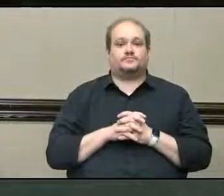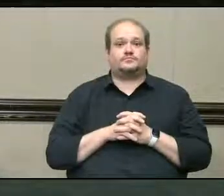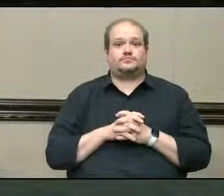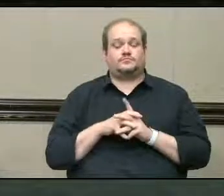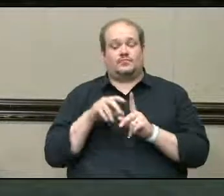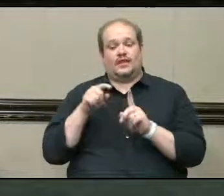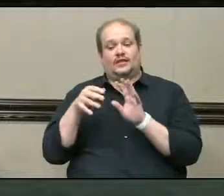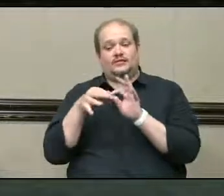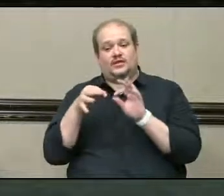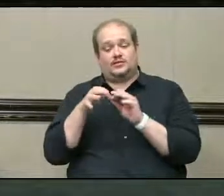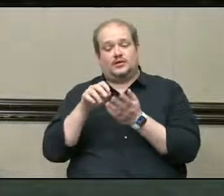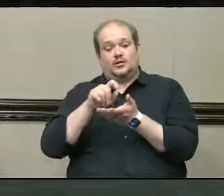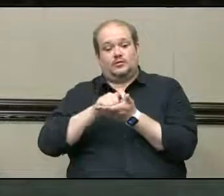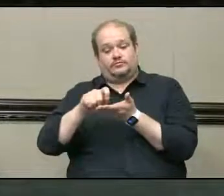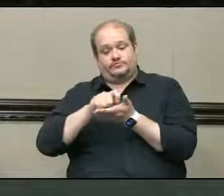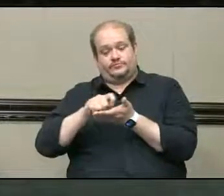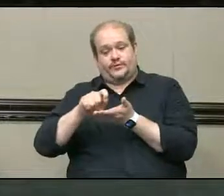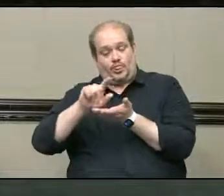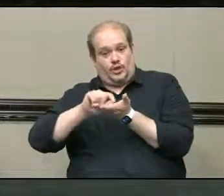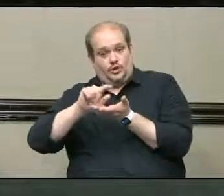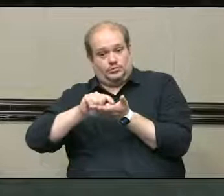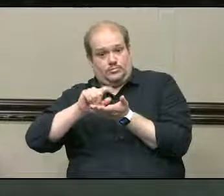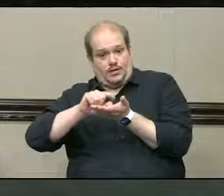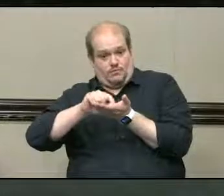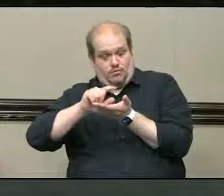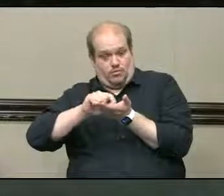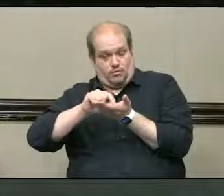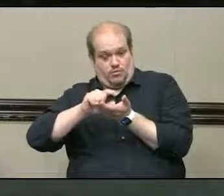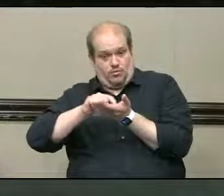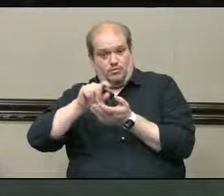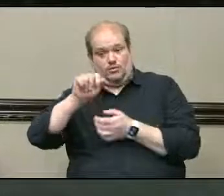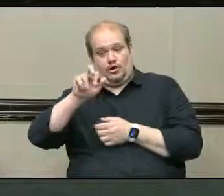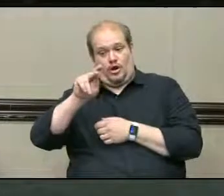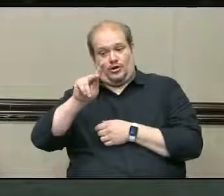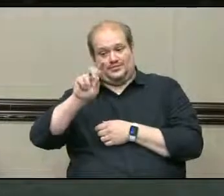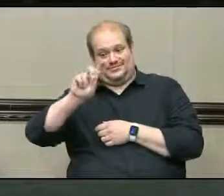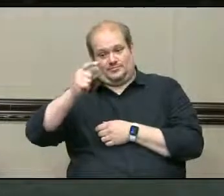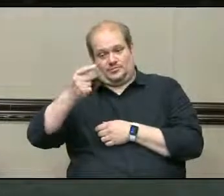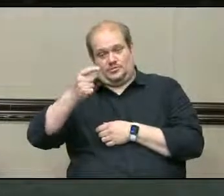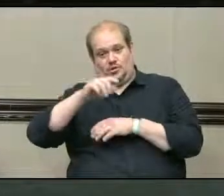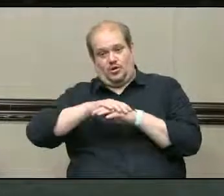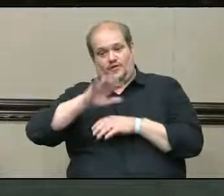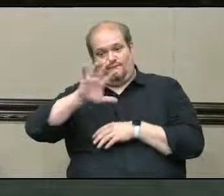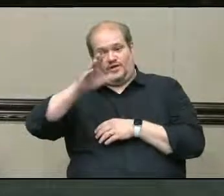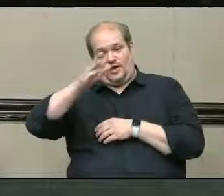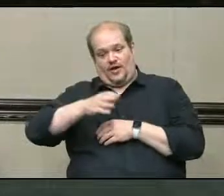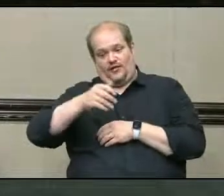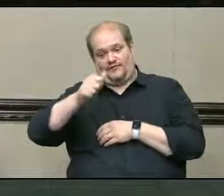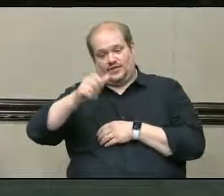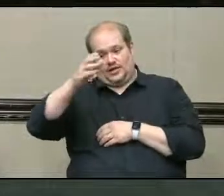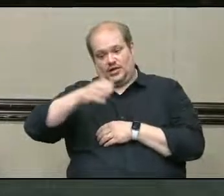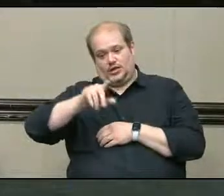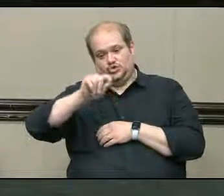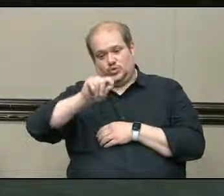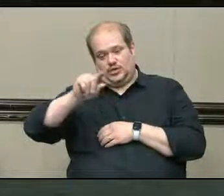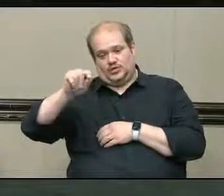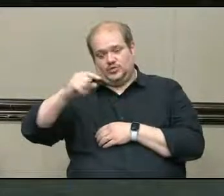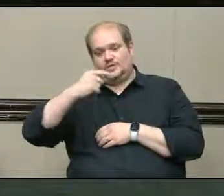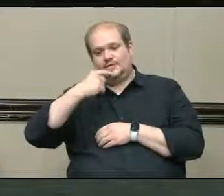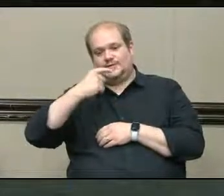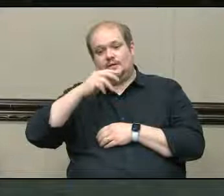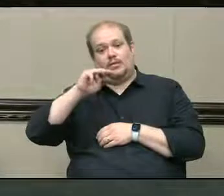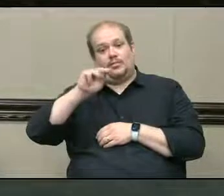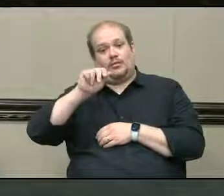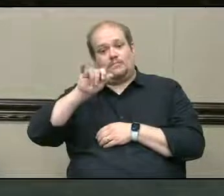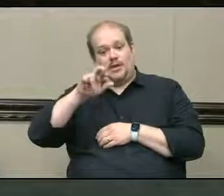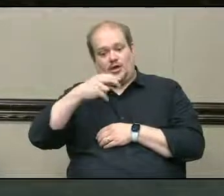who states the Arkansas Democrat Gazette in its 5/10/2020 edition noted that the mayor said an ad hoc red tape